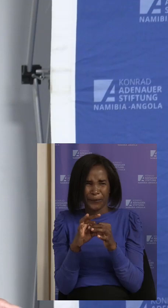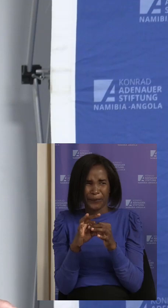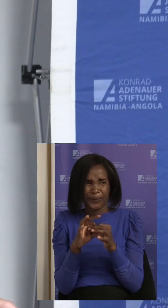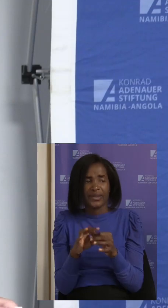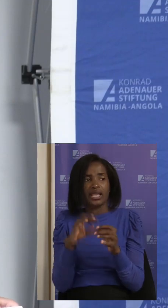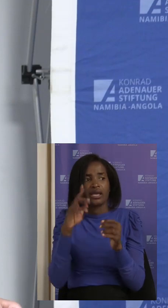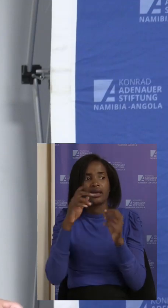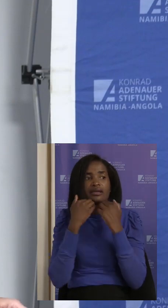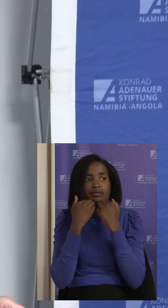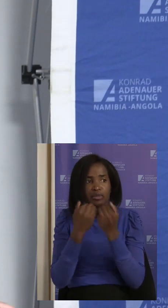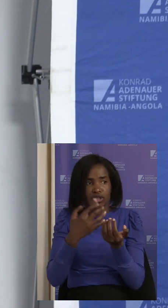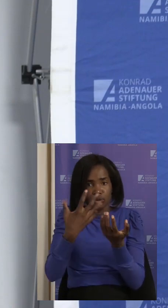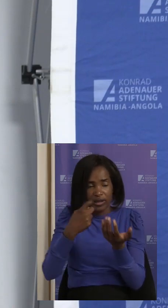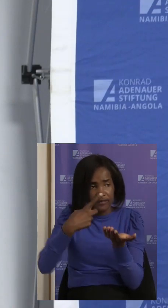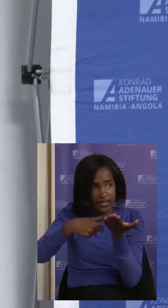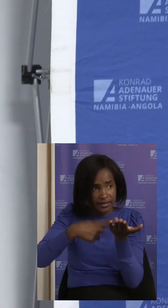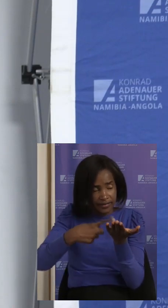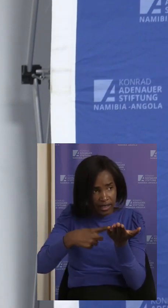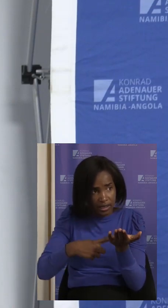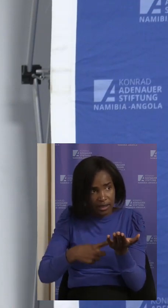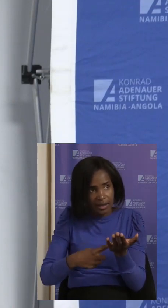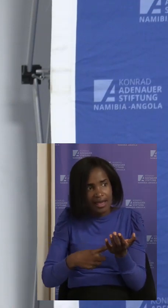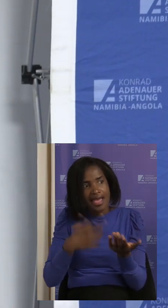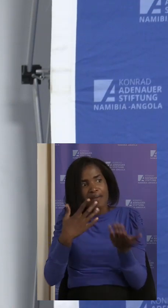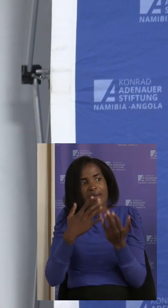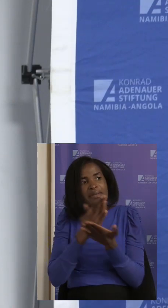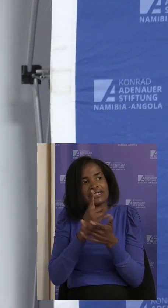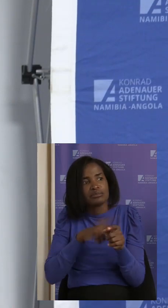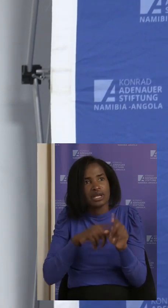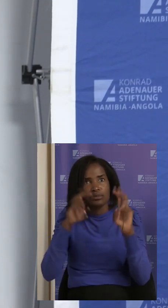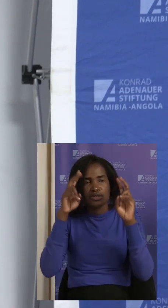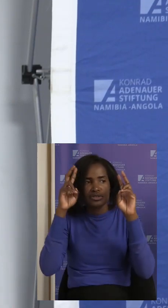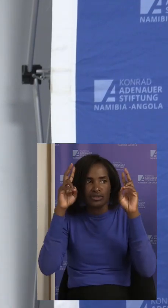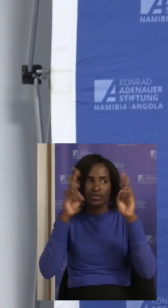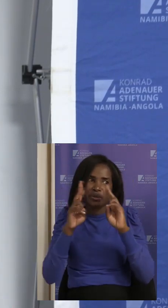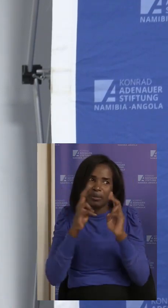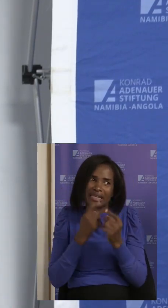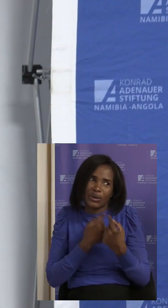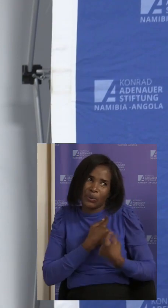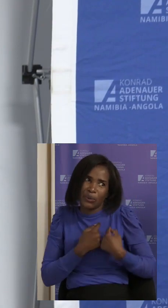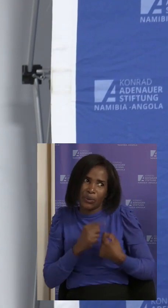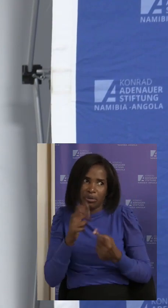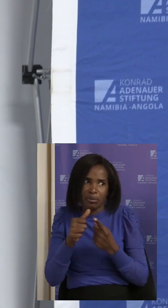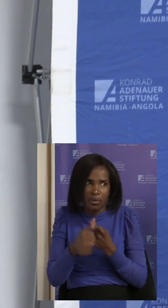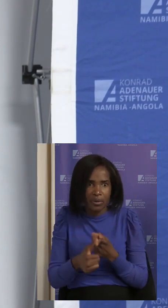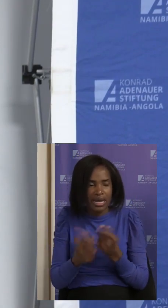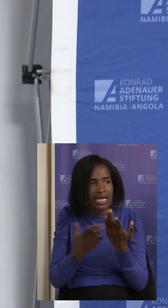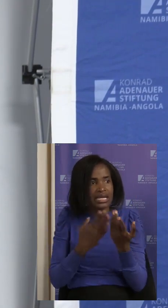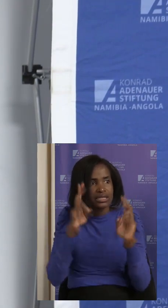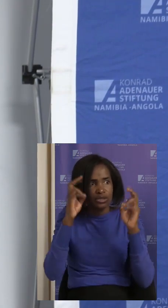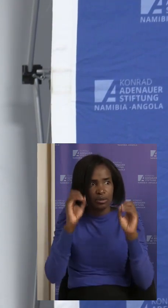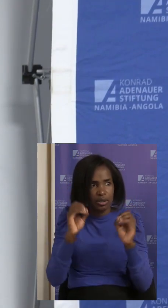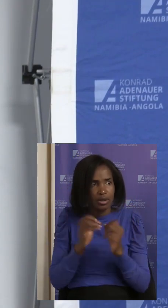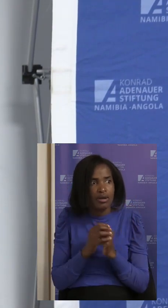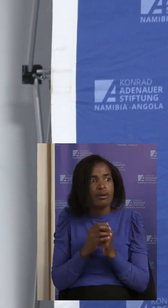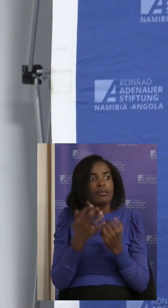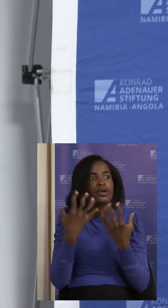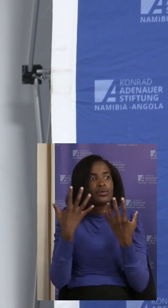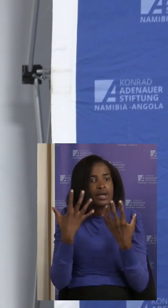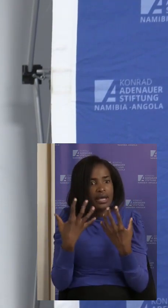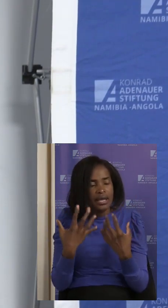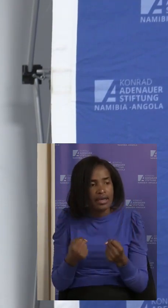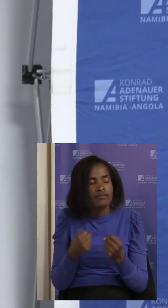have debates, to, even if they're controversial and painful sometimes. It's not an easy topic here, but we have to tackle